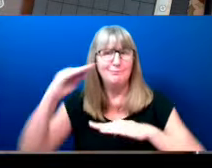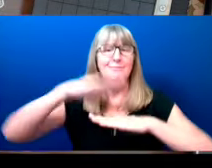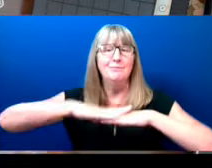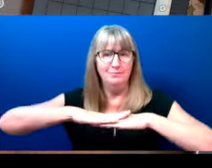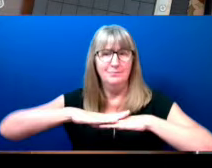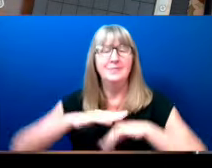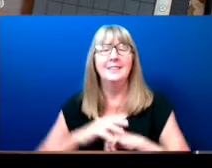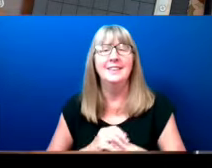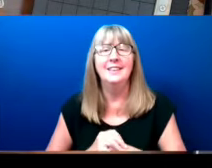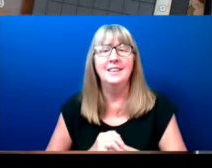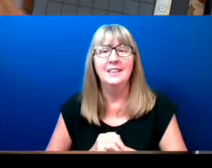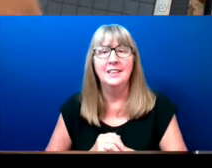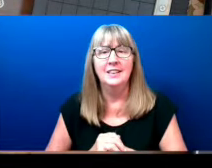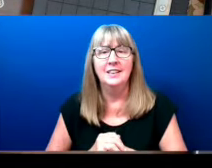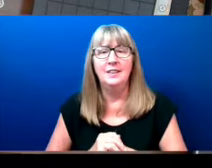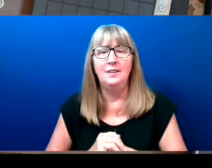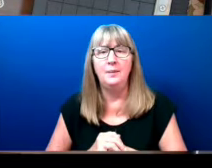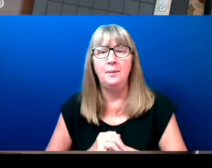that wrong.